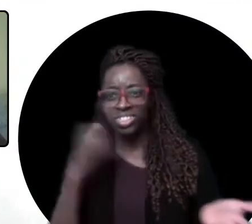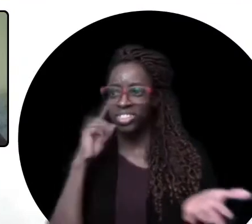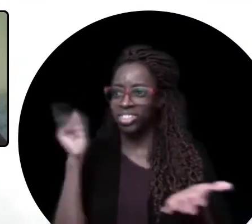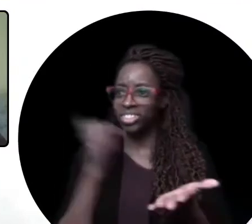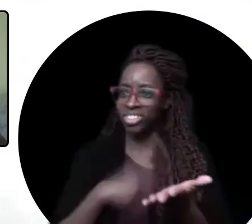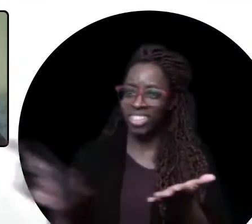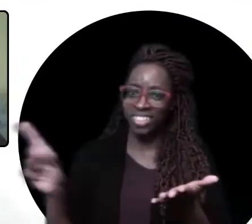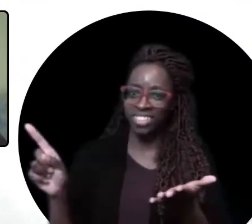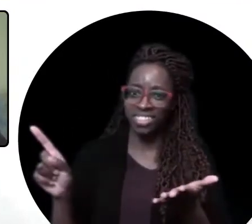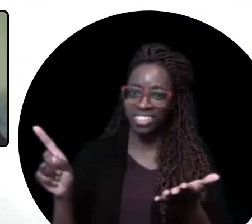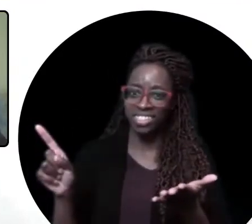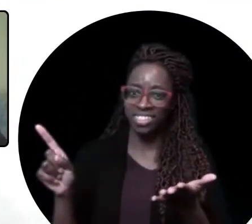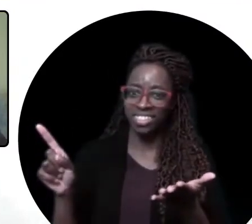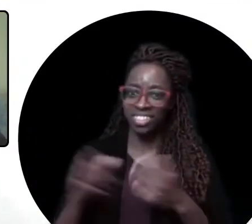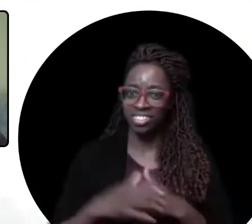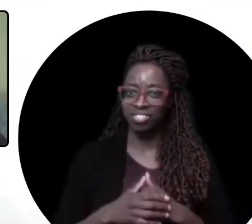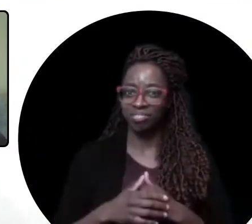switch.